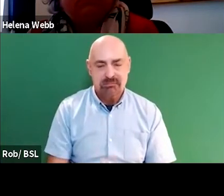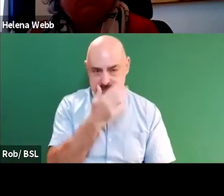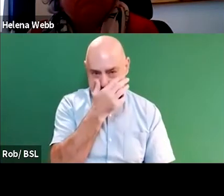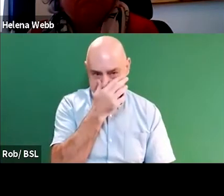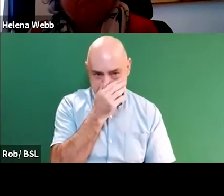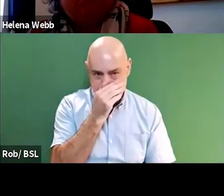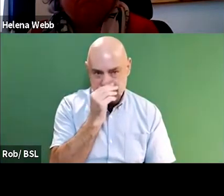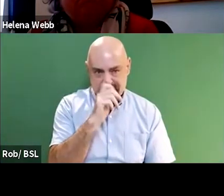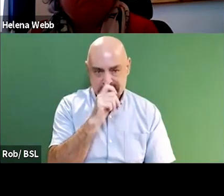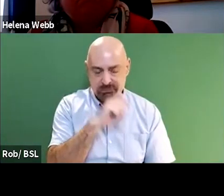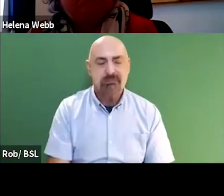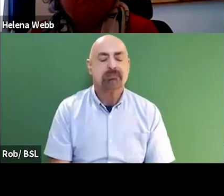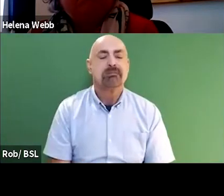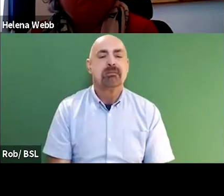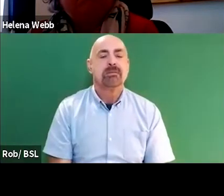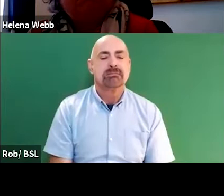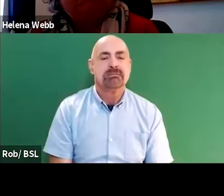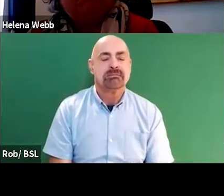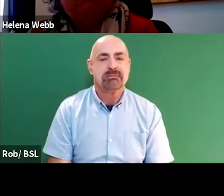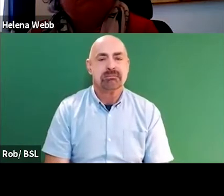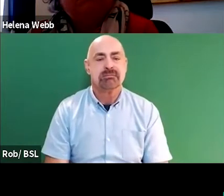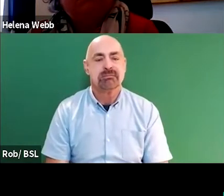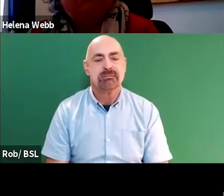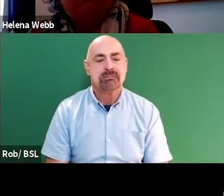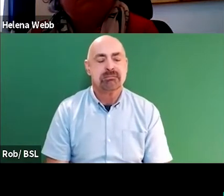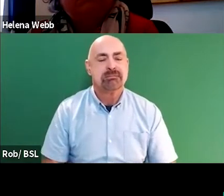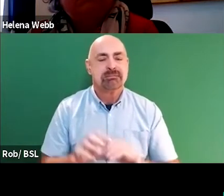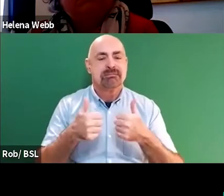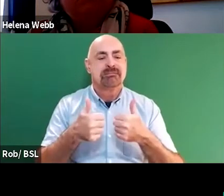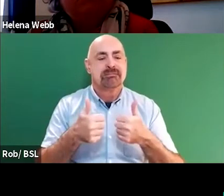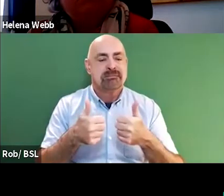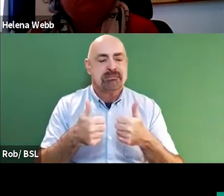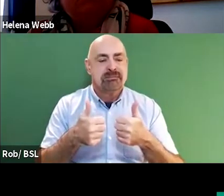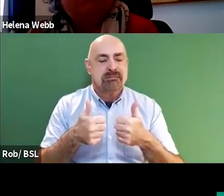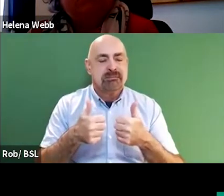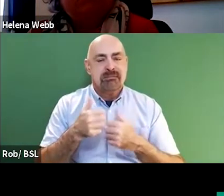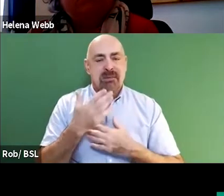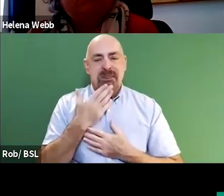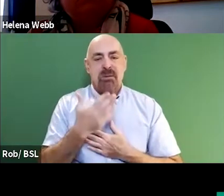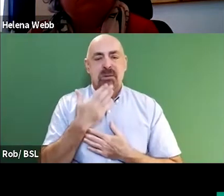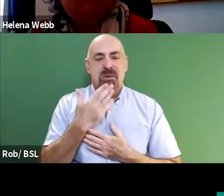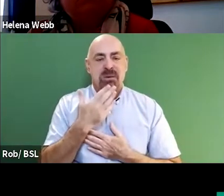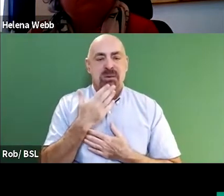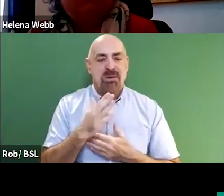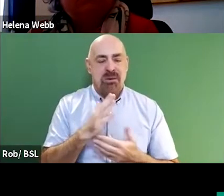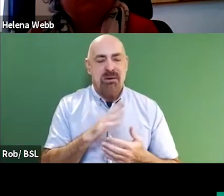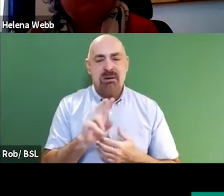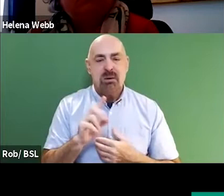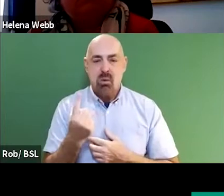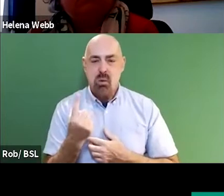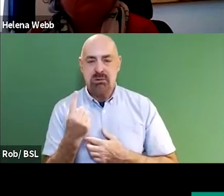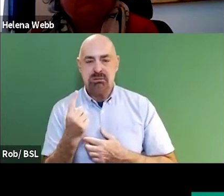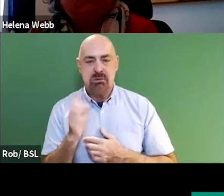Thank you, Helen and Helena. So that we had a question around